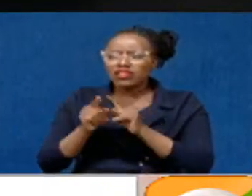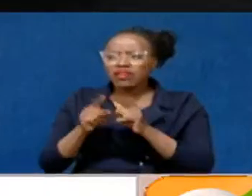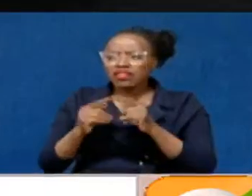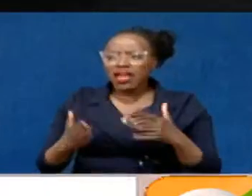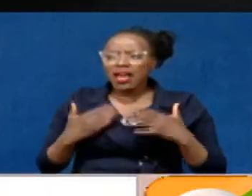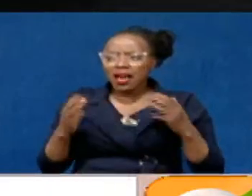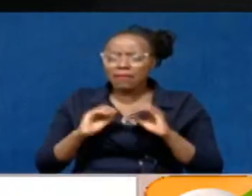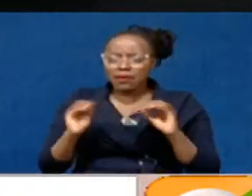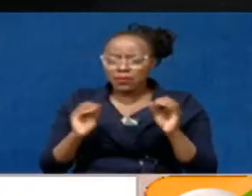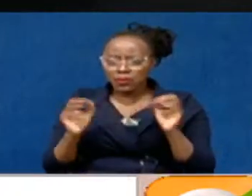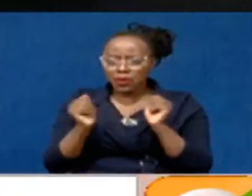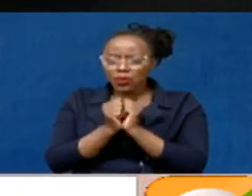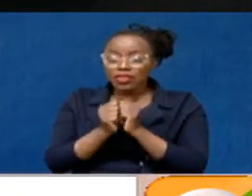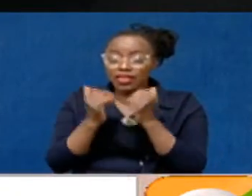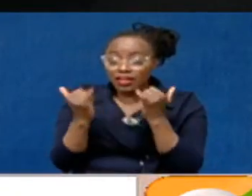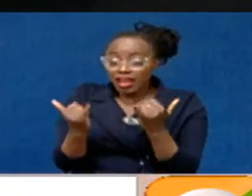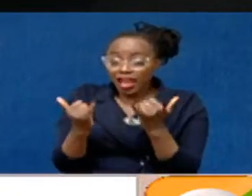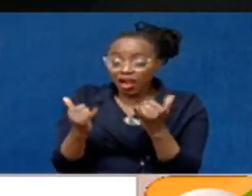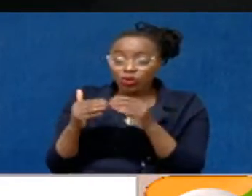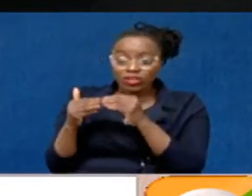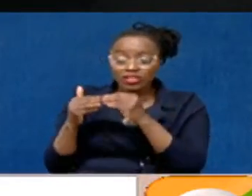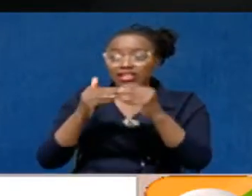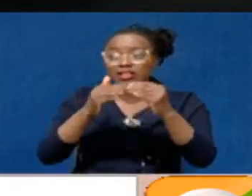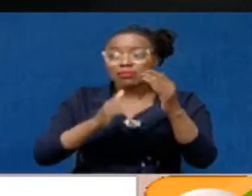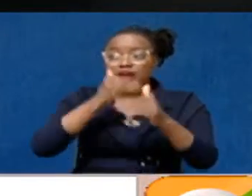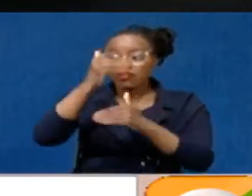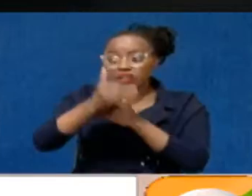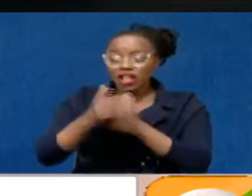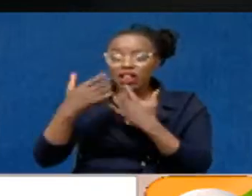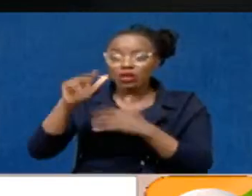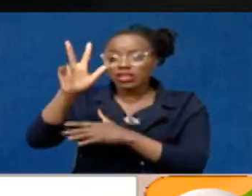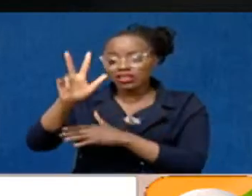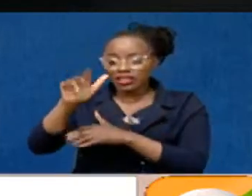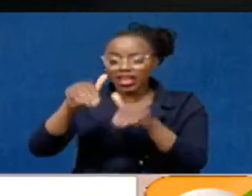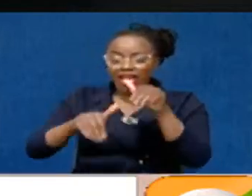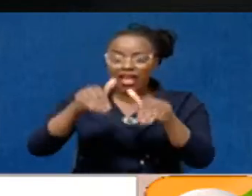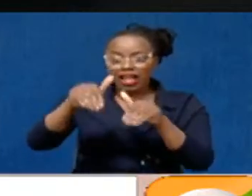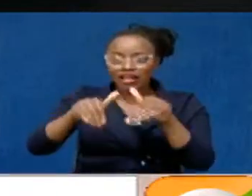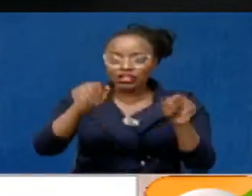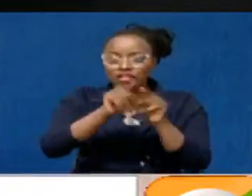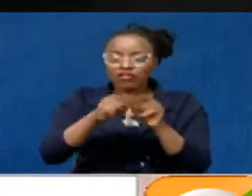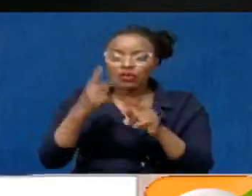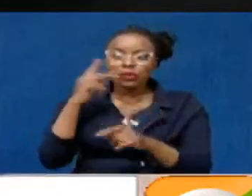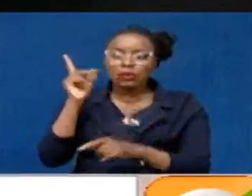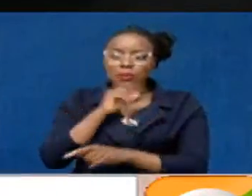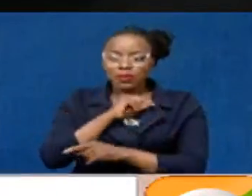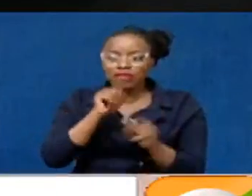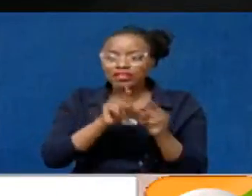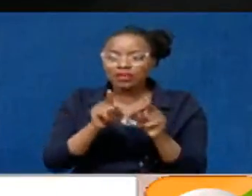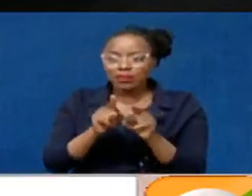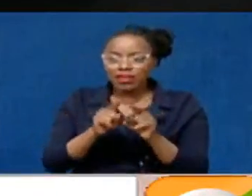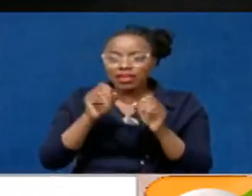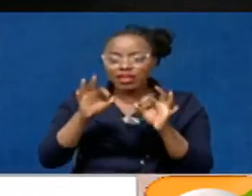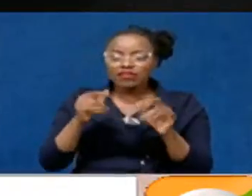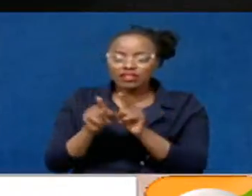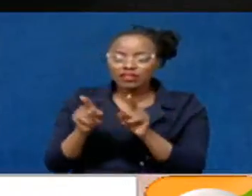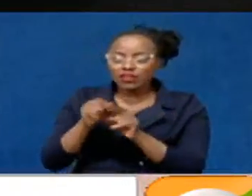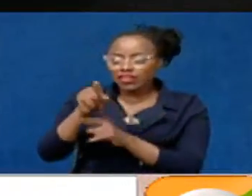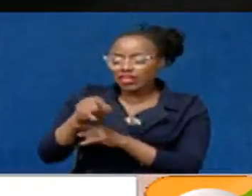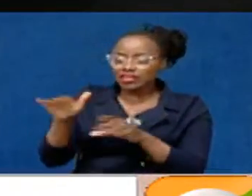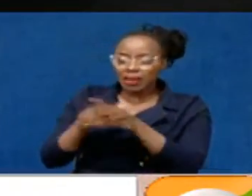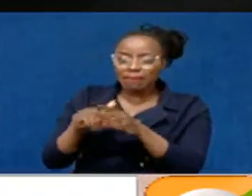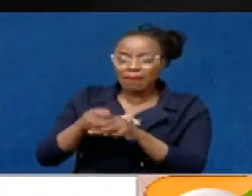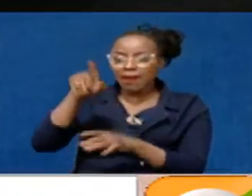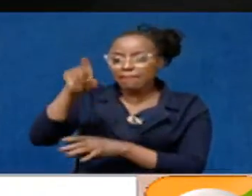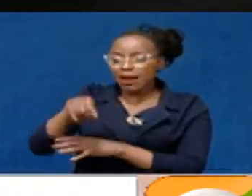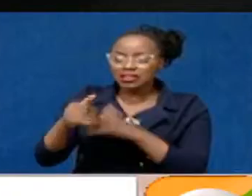with the current leadership after the loss of the three by-elections that we saw earlier this year. So even those interim members do